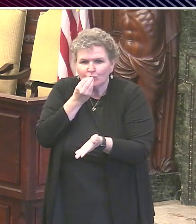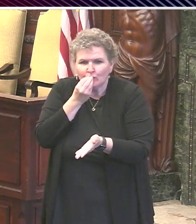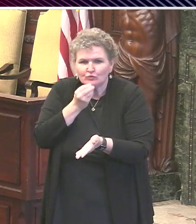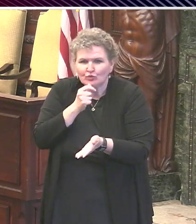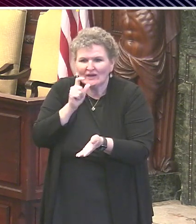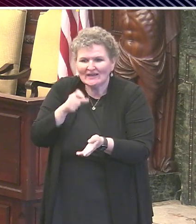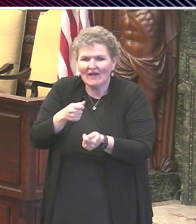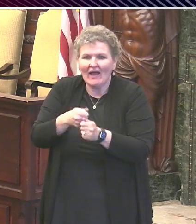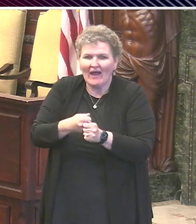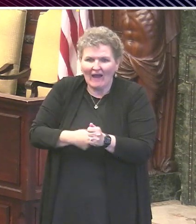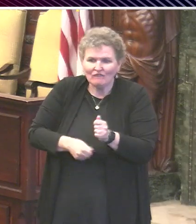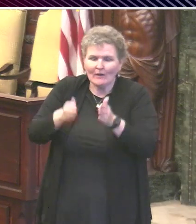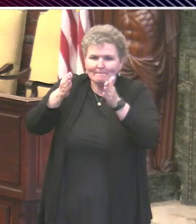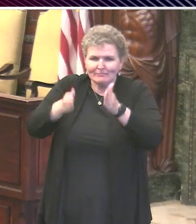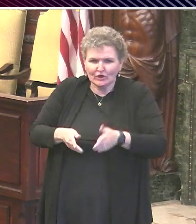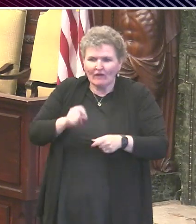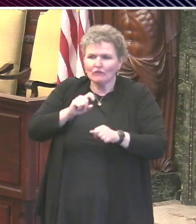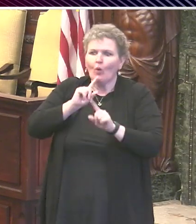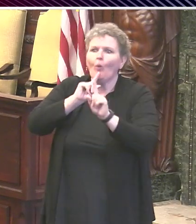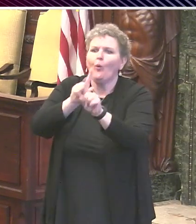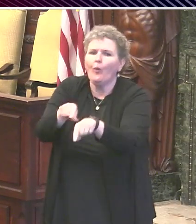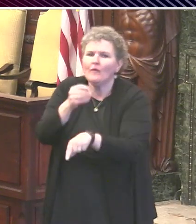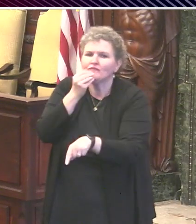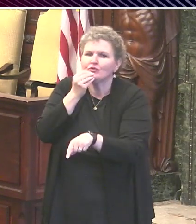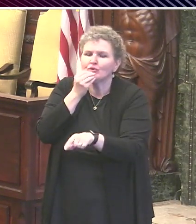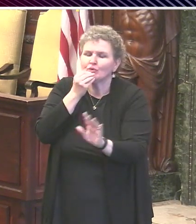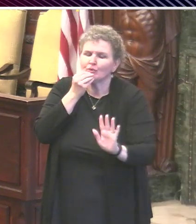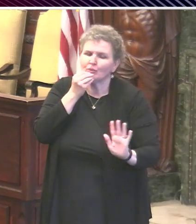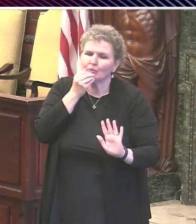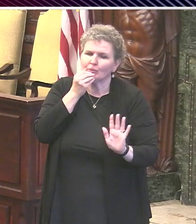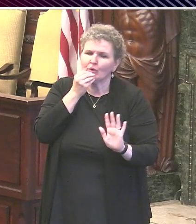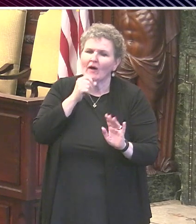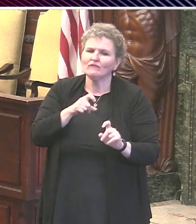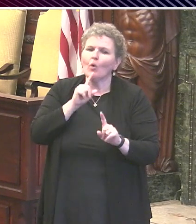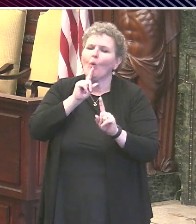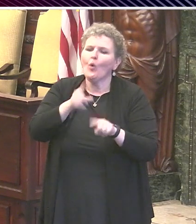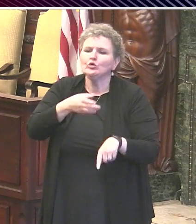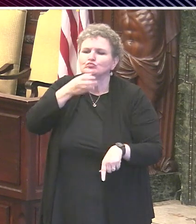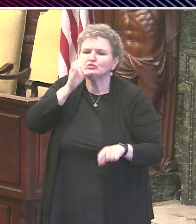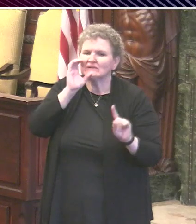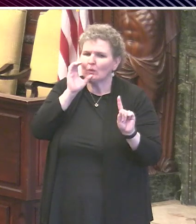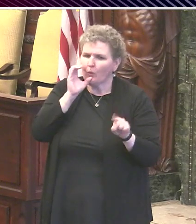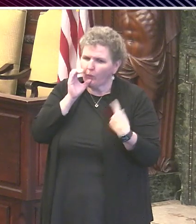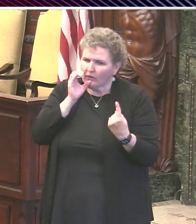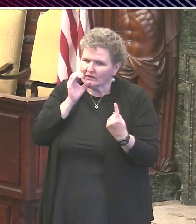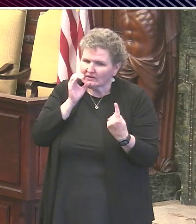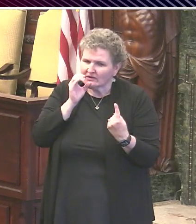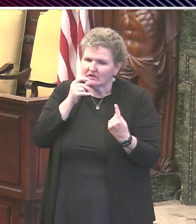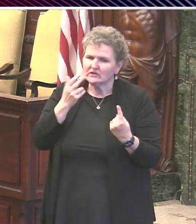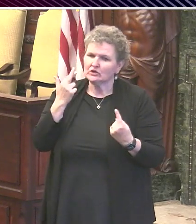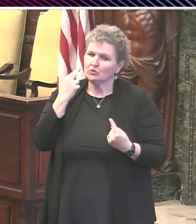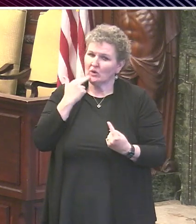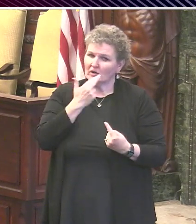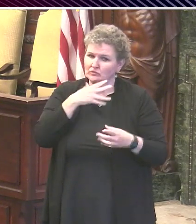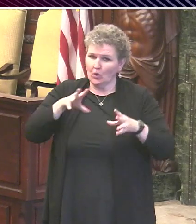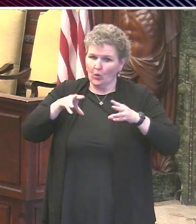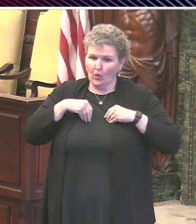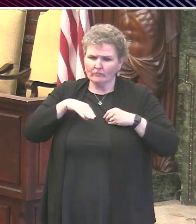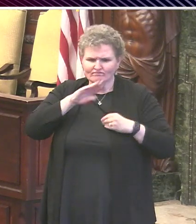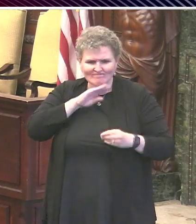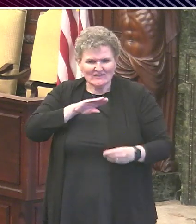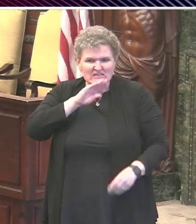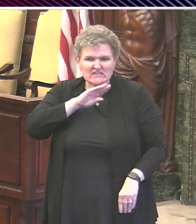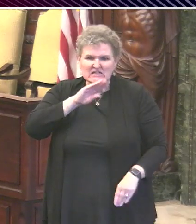each individual customer. I've heard from some bar owners who are frustrated about the differences there.